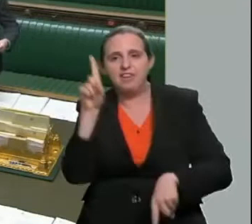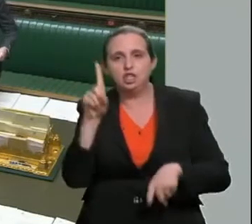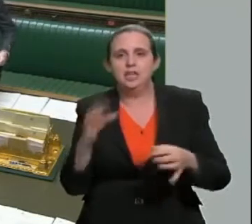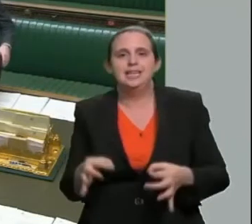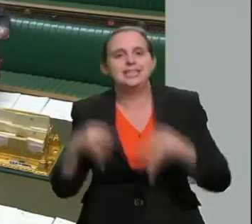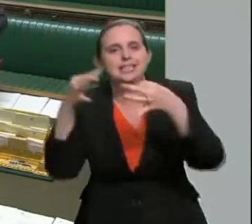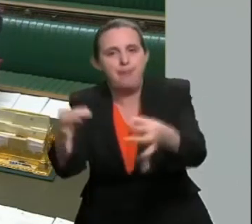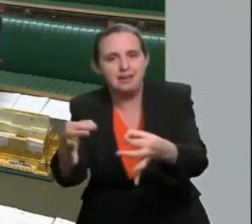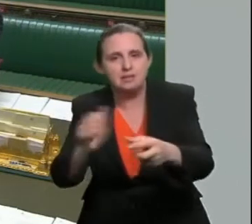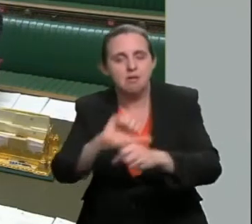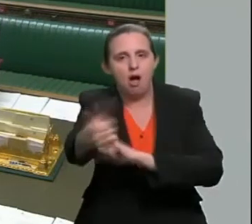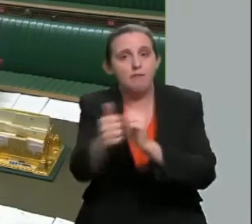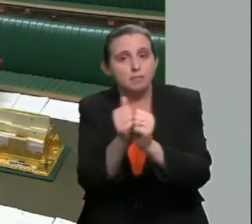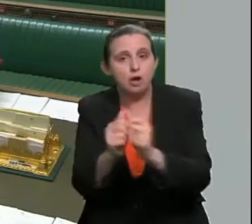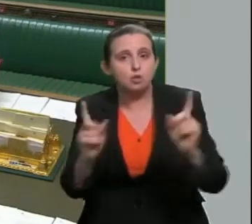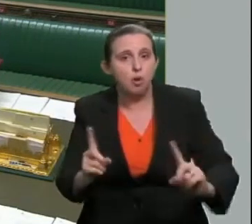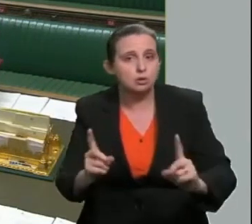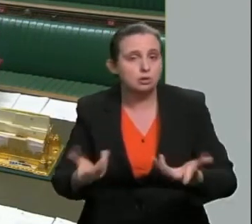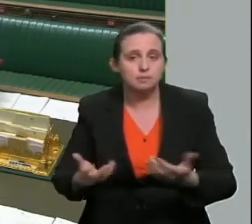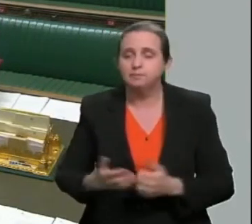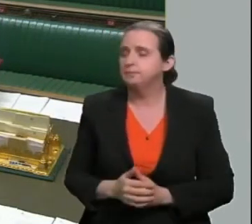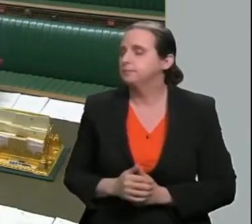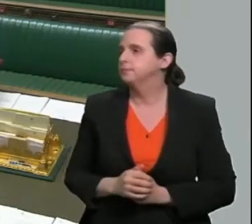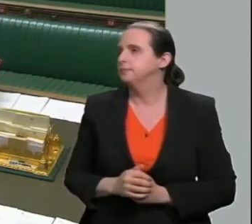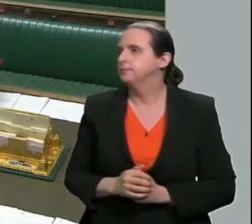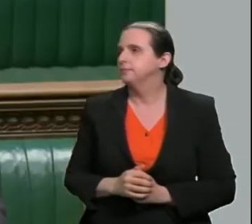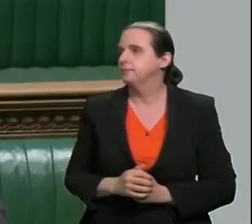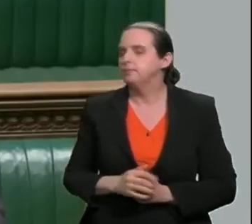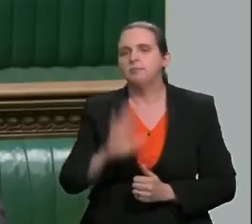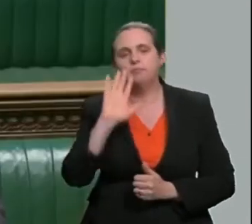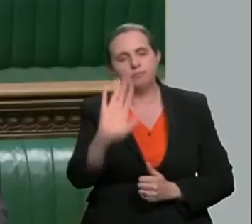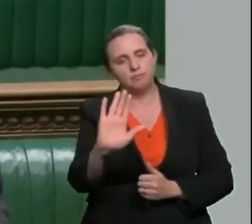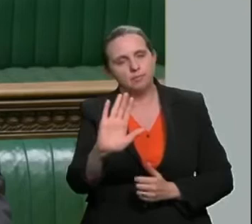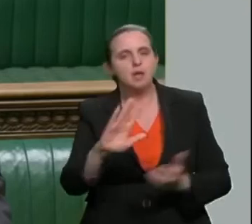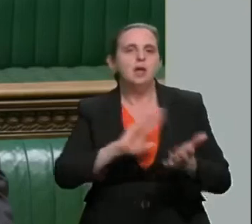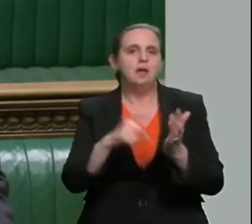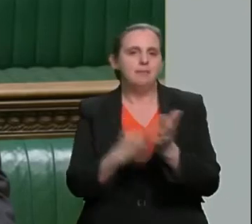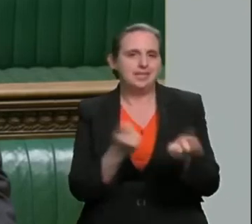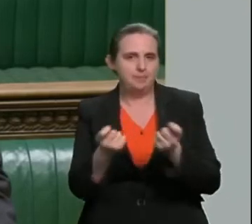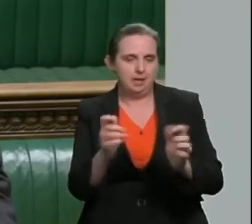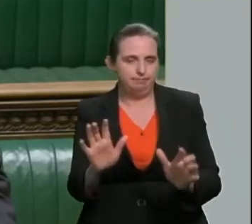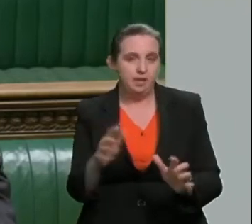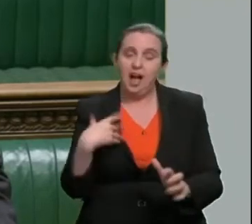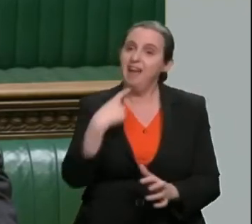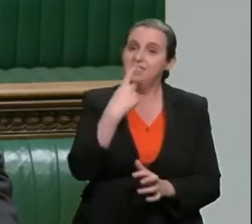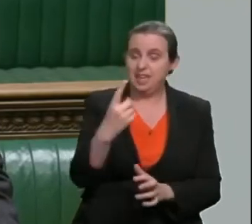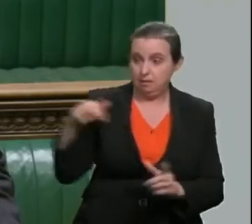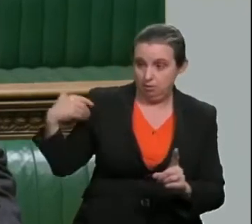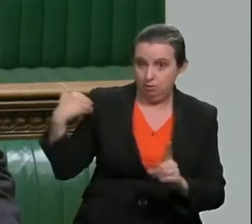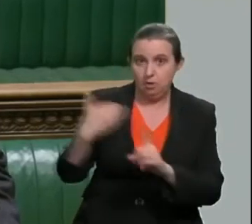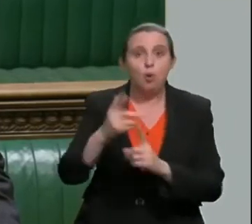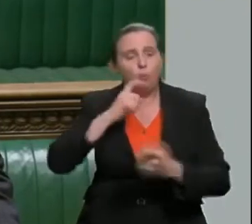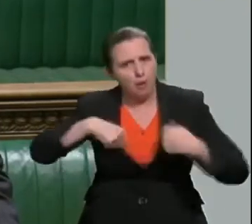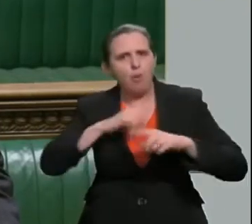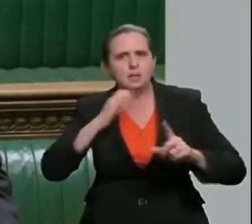Mr. Speaker, I've said repeatedly that what we will do in this government and throughout this pandemic is put our arms around the British people, support them